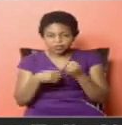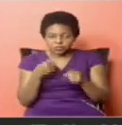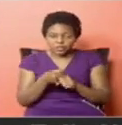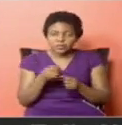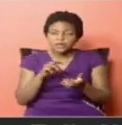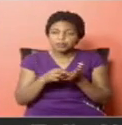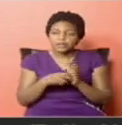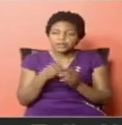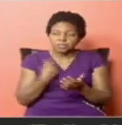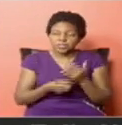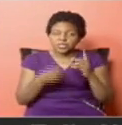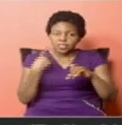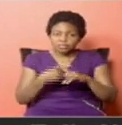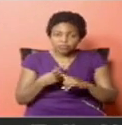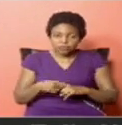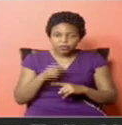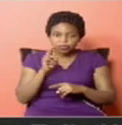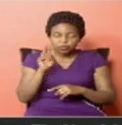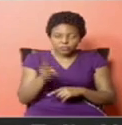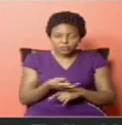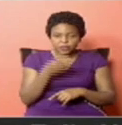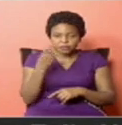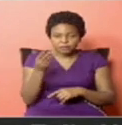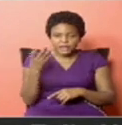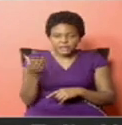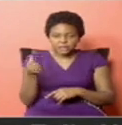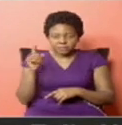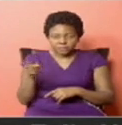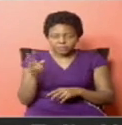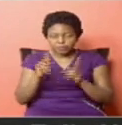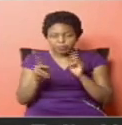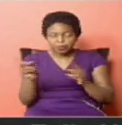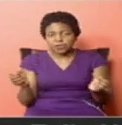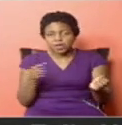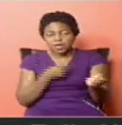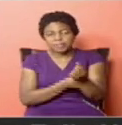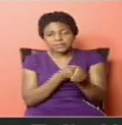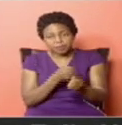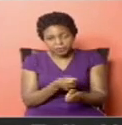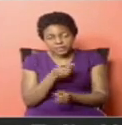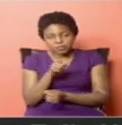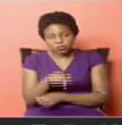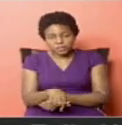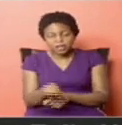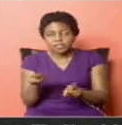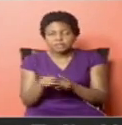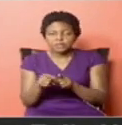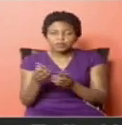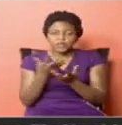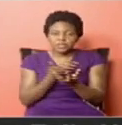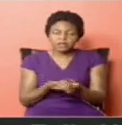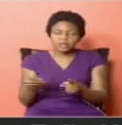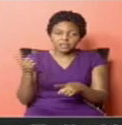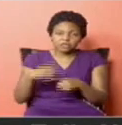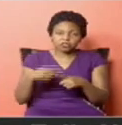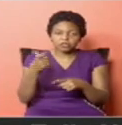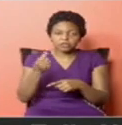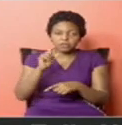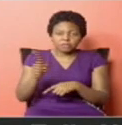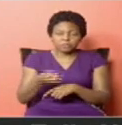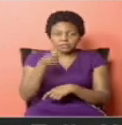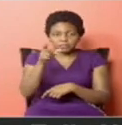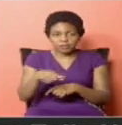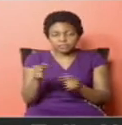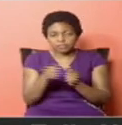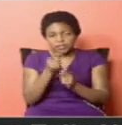of 2,046 persons with disabilities have been supported to date, and we expect additional 6,000 persons with disabilities